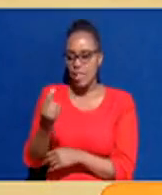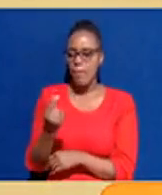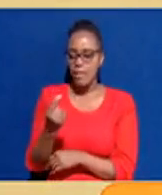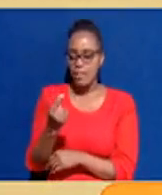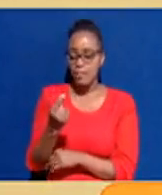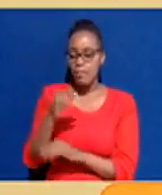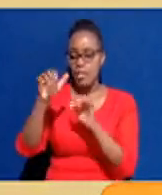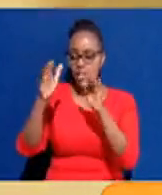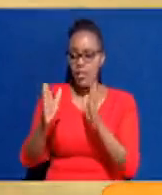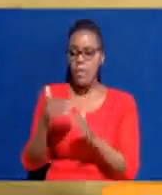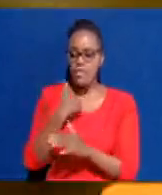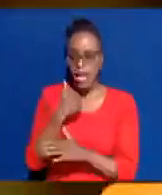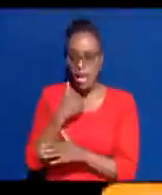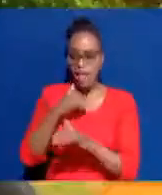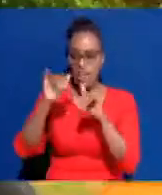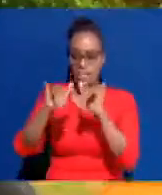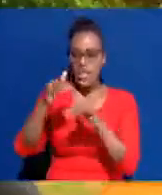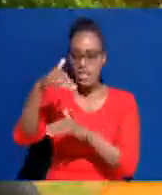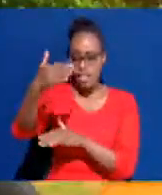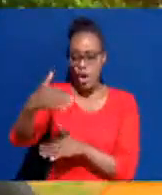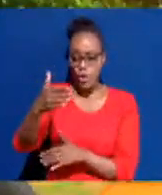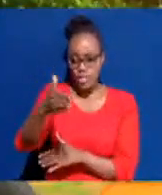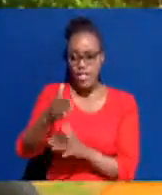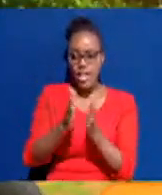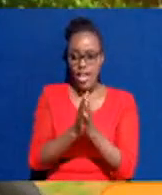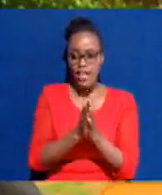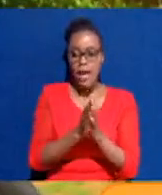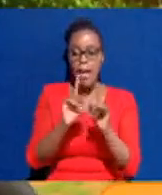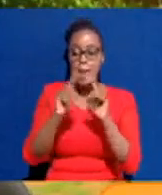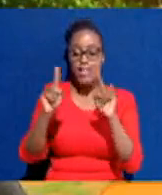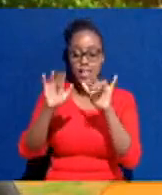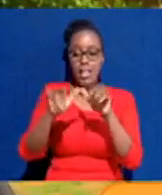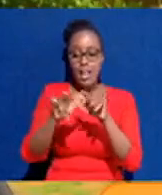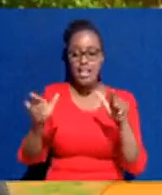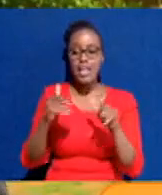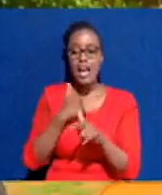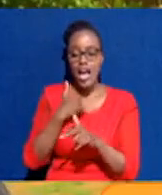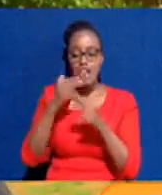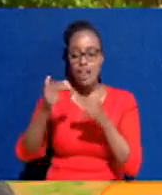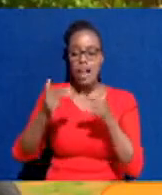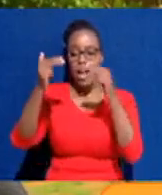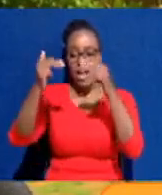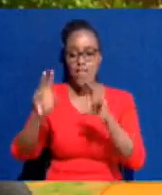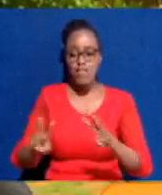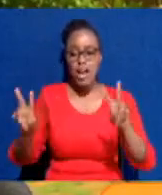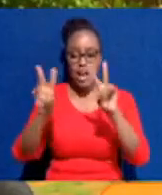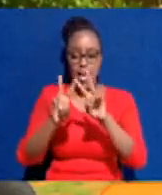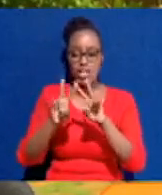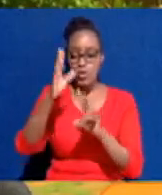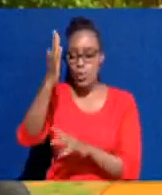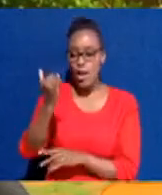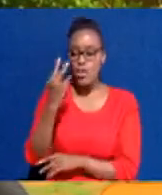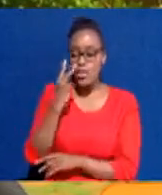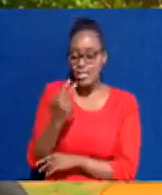The farmers still own the land, and but the land has higher value because it is